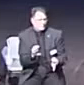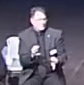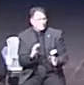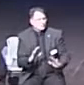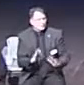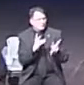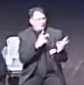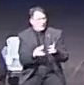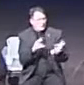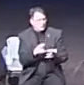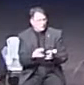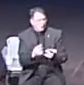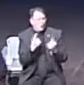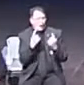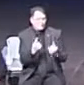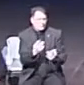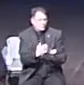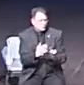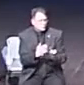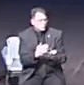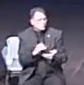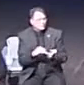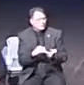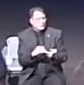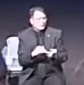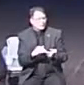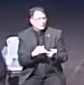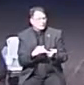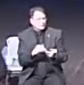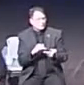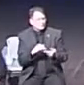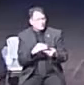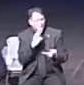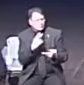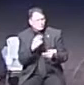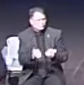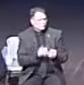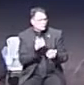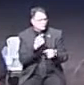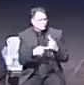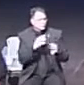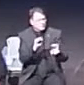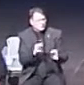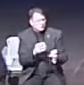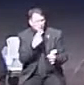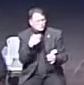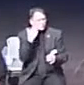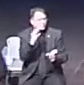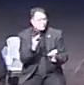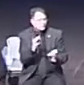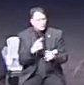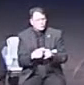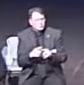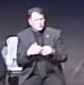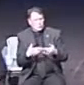was also something quite extraordinary. I mean, some would sit there today, I know, and go, yeah, what's so interesting about that? But to be in the